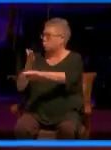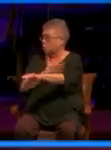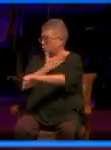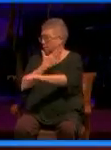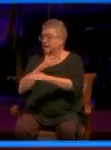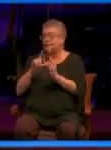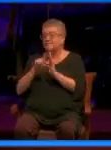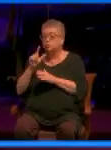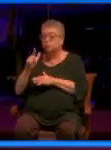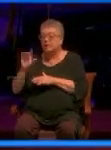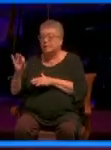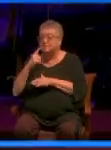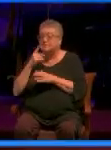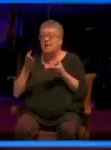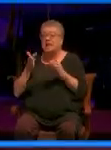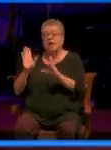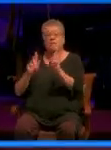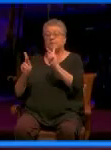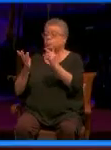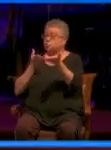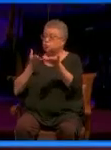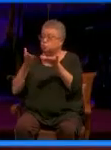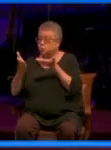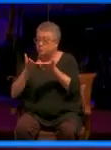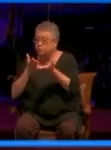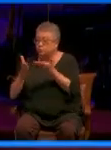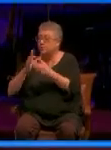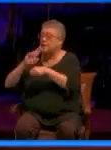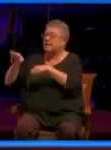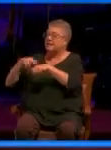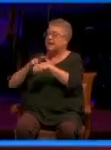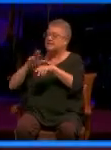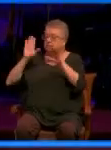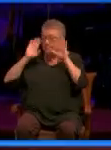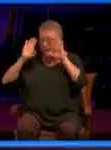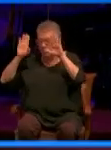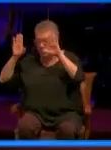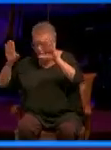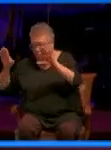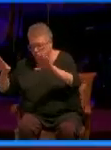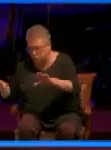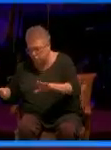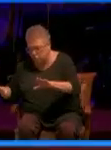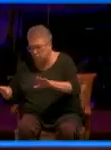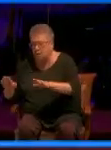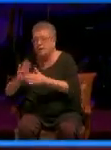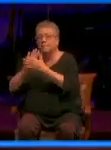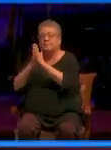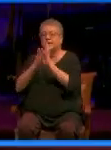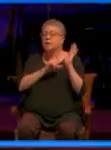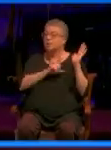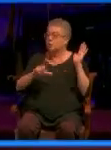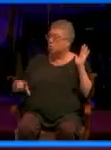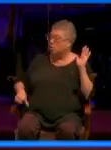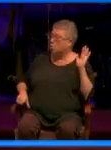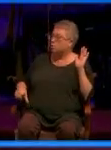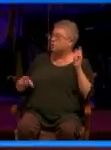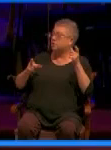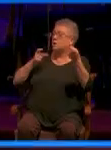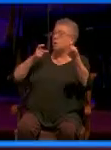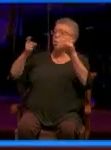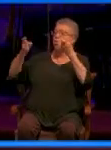29. "Let people serve you and nations bow down to you. Be Lord over your